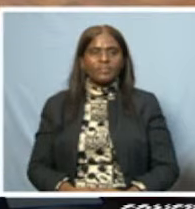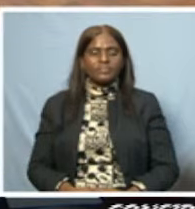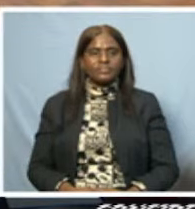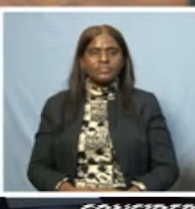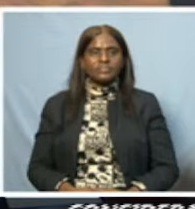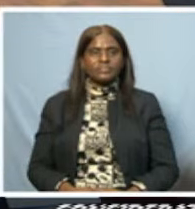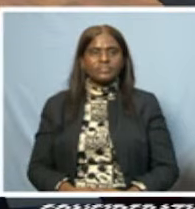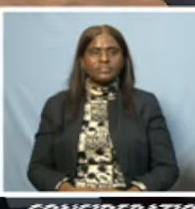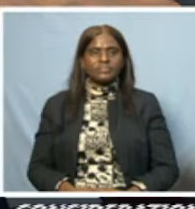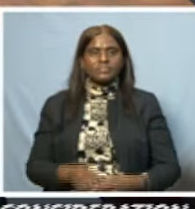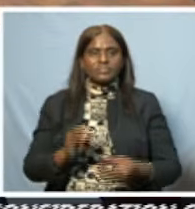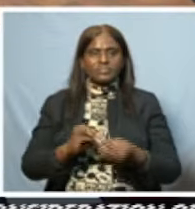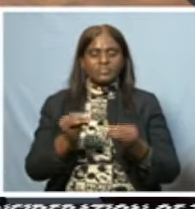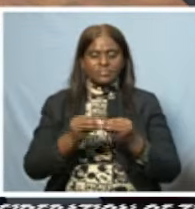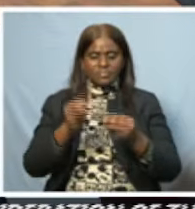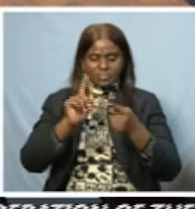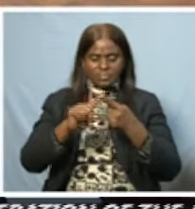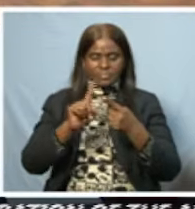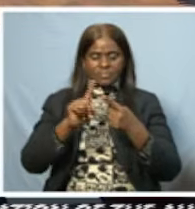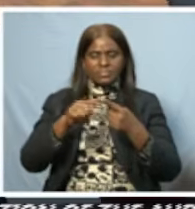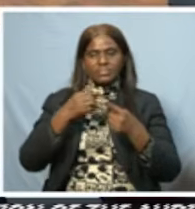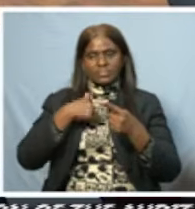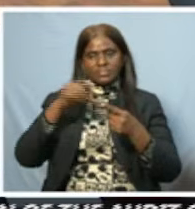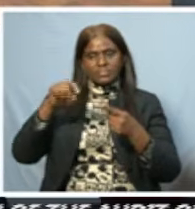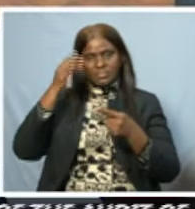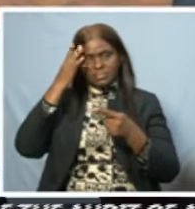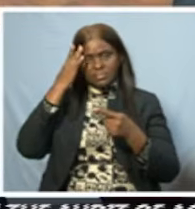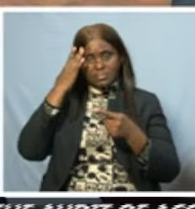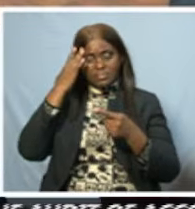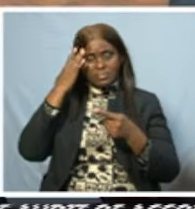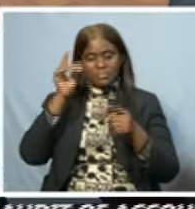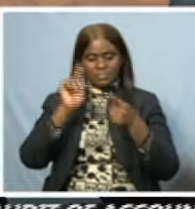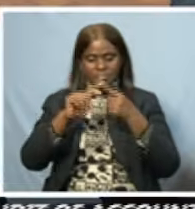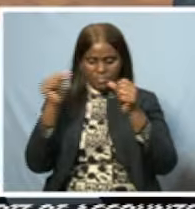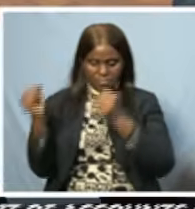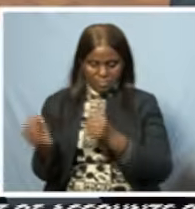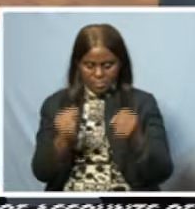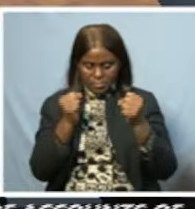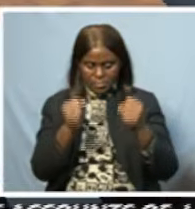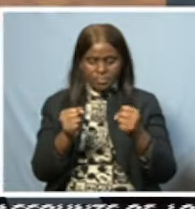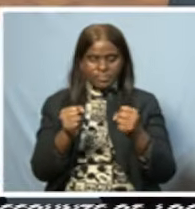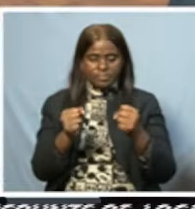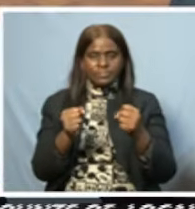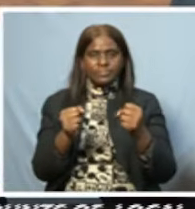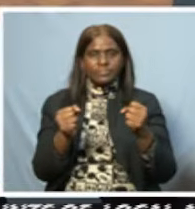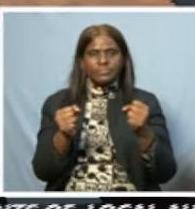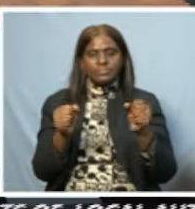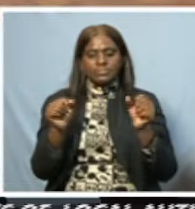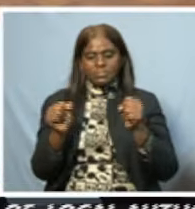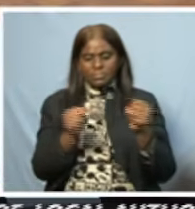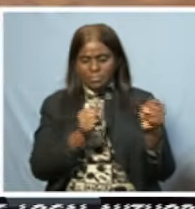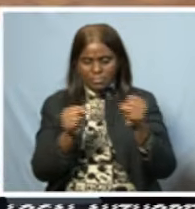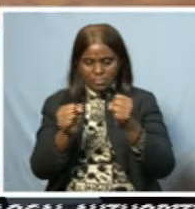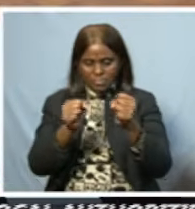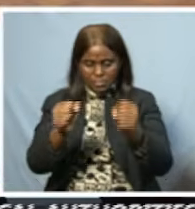Number one, there is need to strengthen revenue mobilization